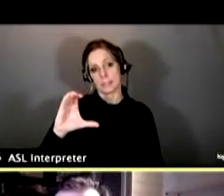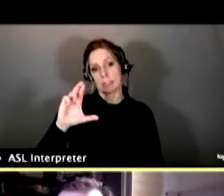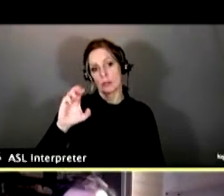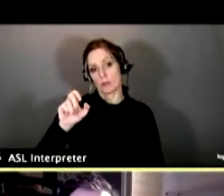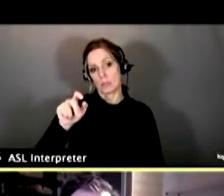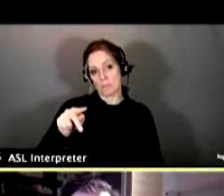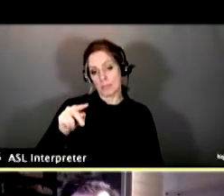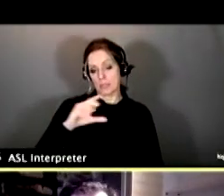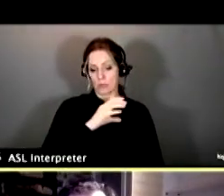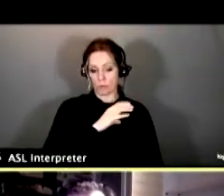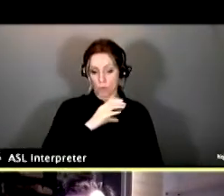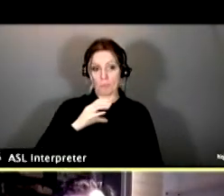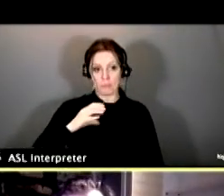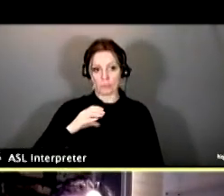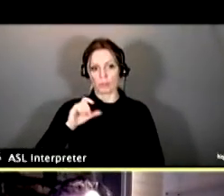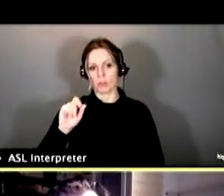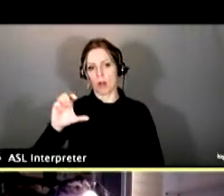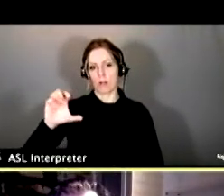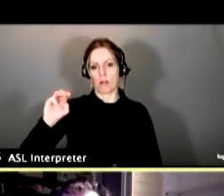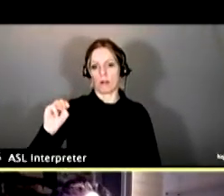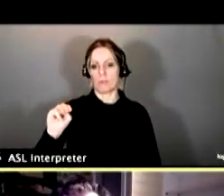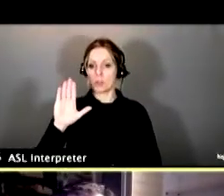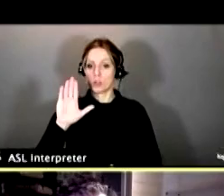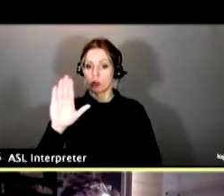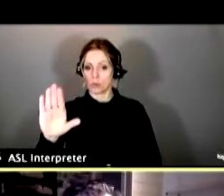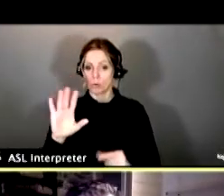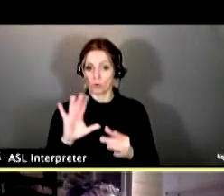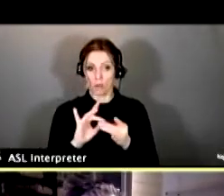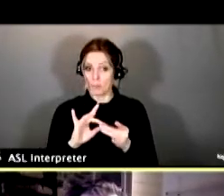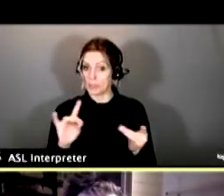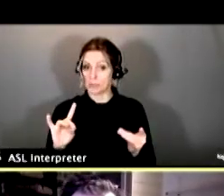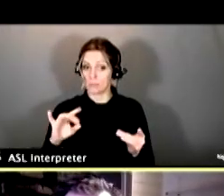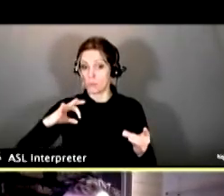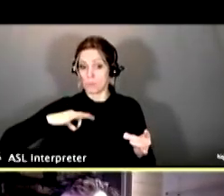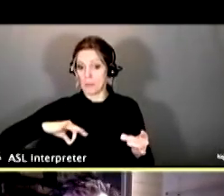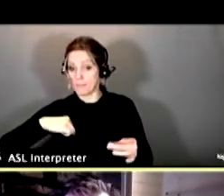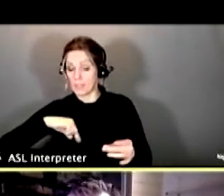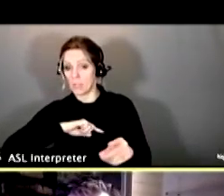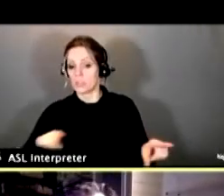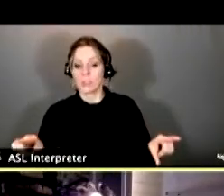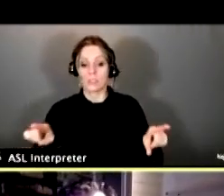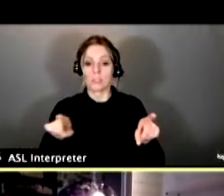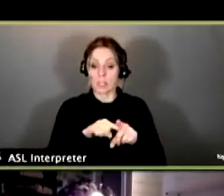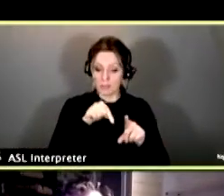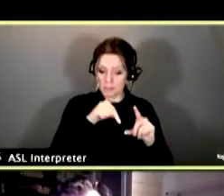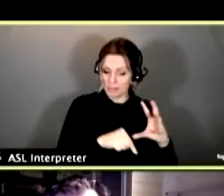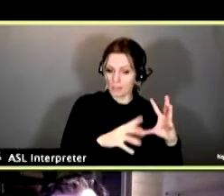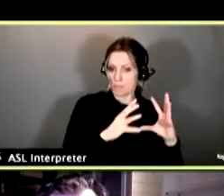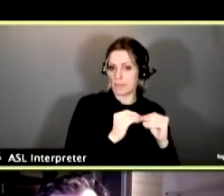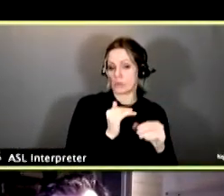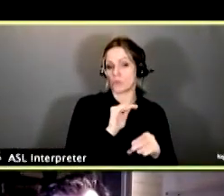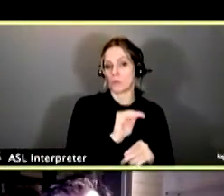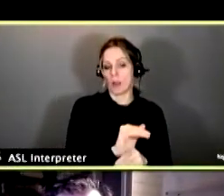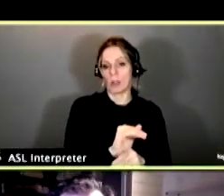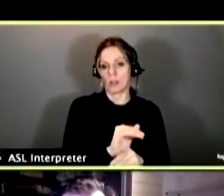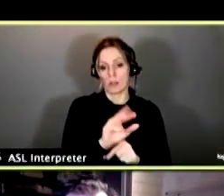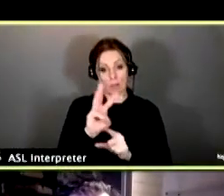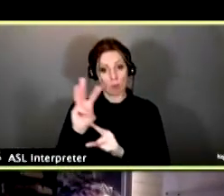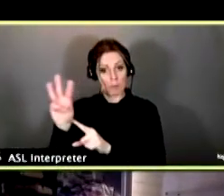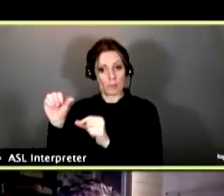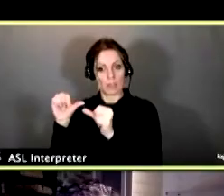slcrepcommission.com. The comments that you make there are as useful to us as the comments that were made tonight, and that website will stay up for quite some